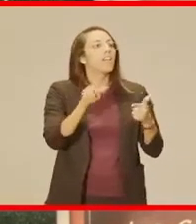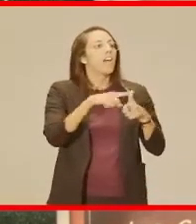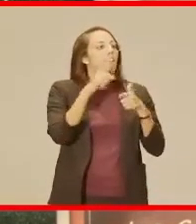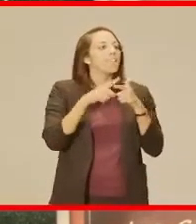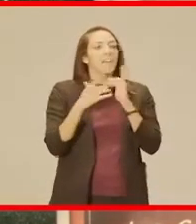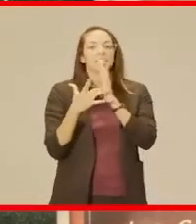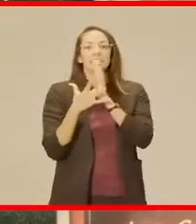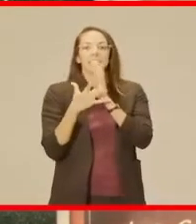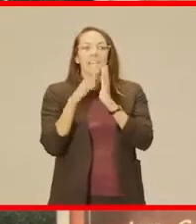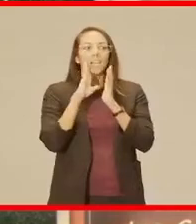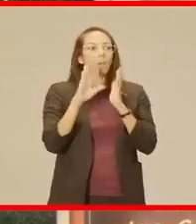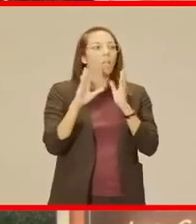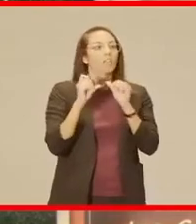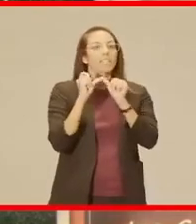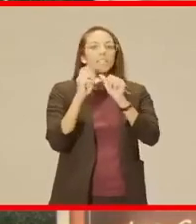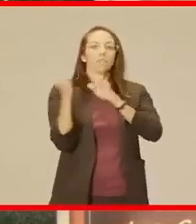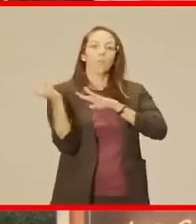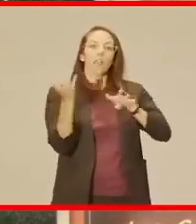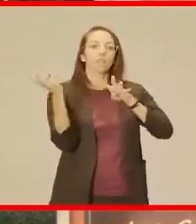stream.